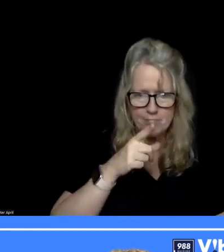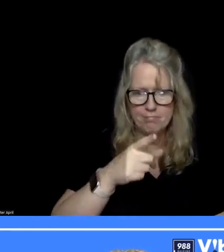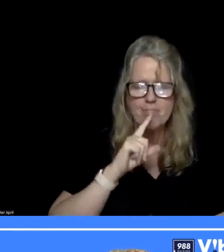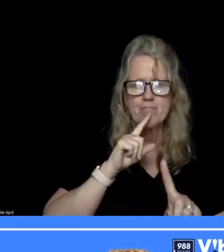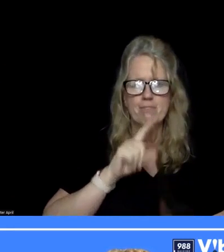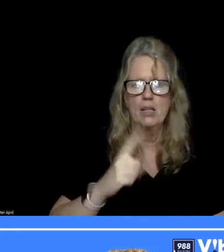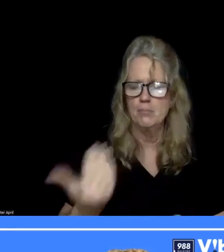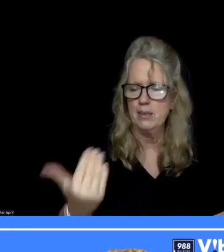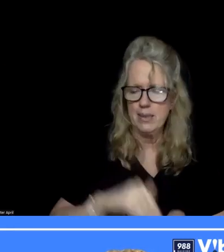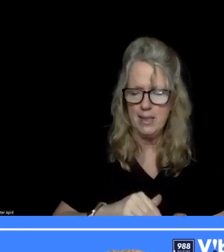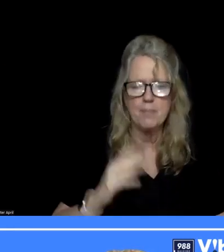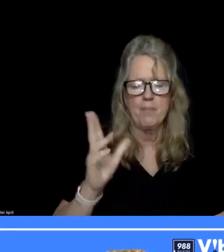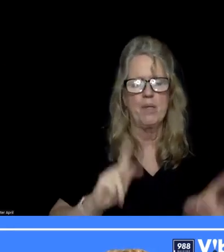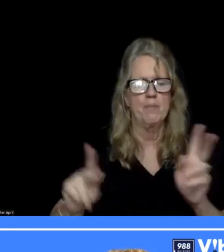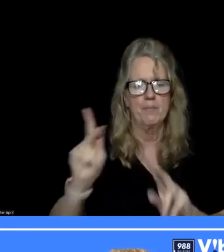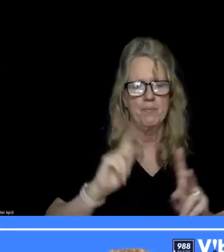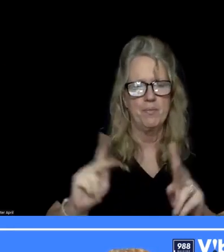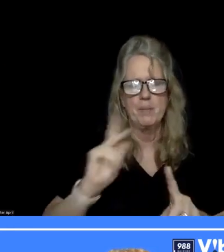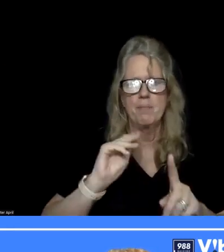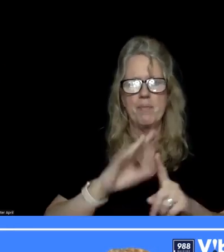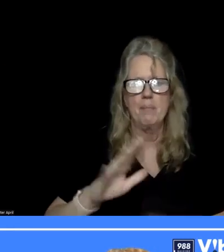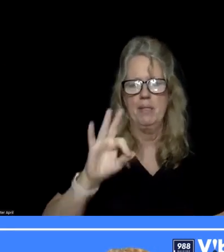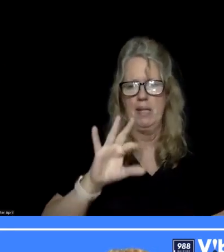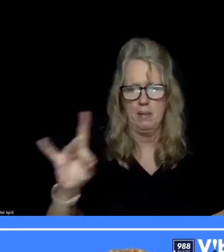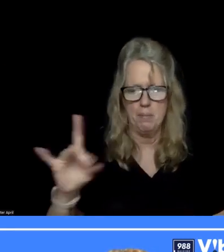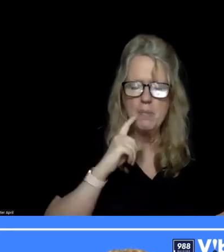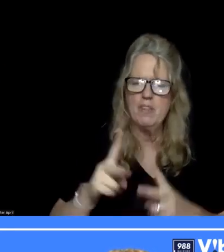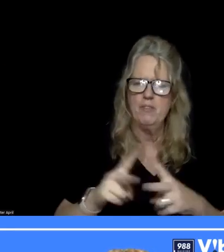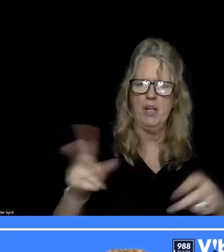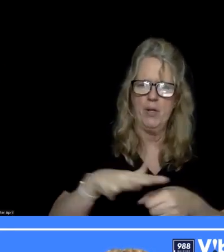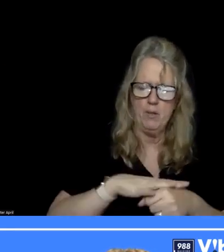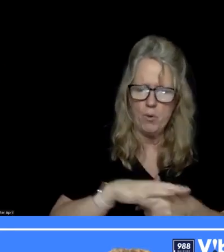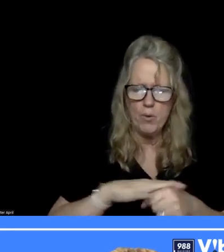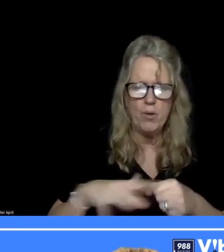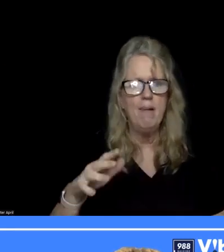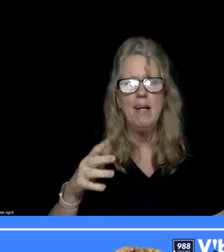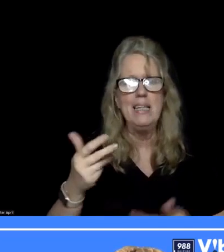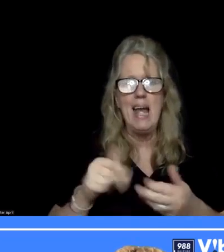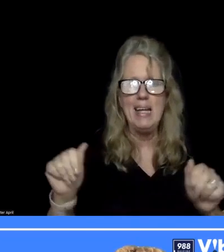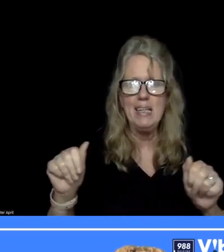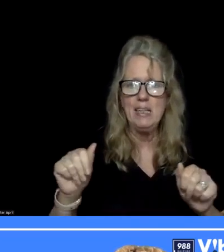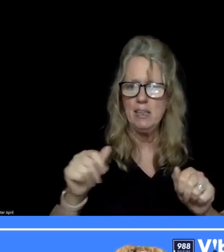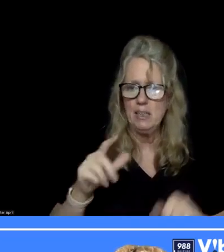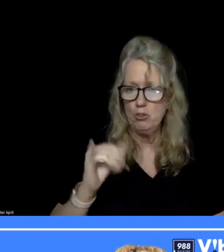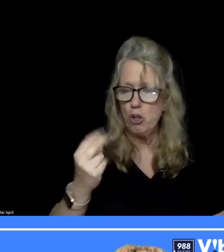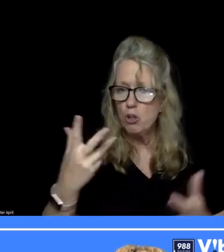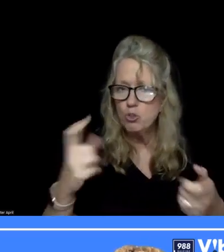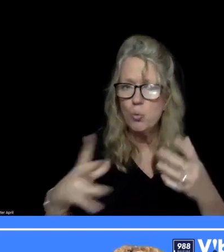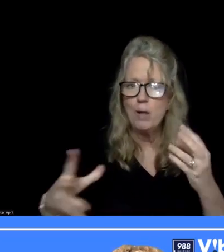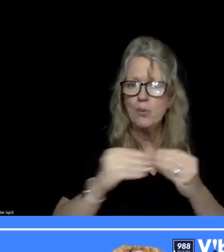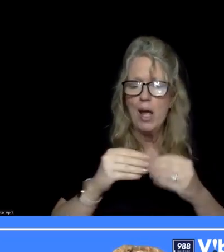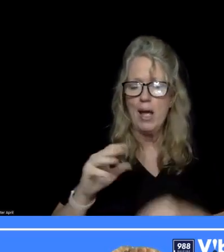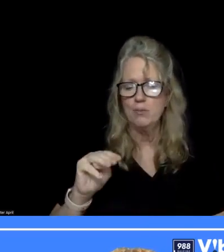here. And again, some folks are highlighting that 911 is very local. Is there anything that, John, you want to add from